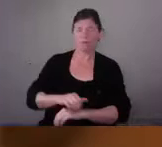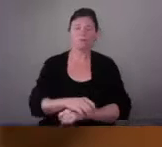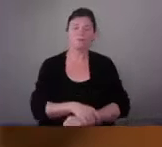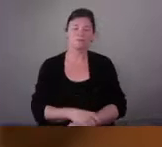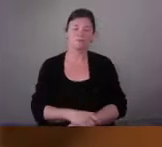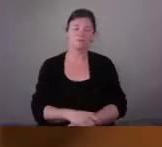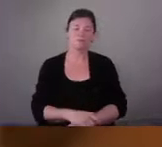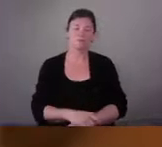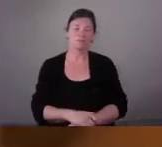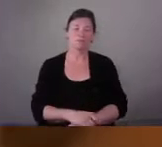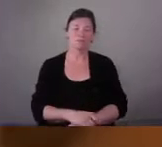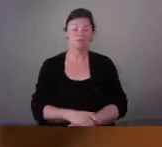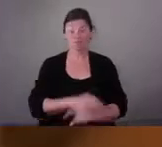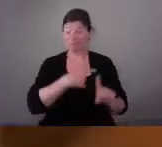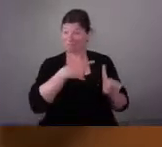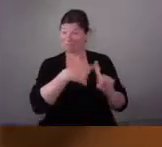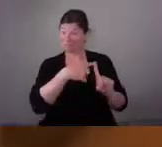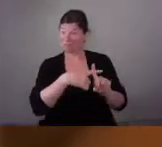Positive way.